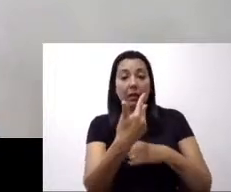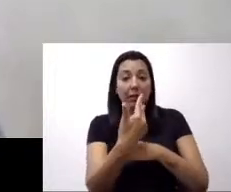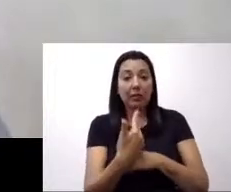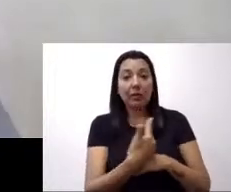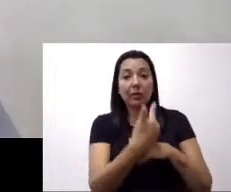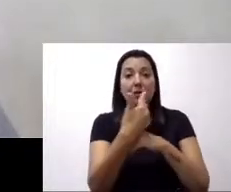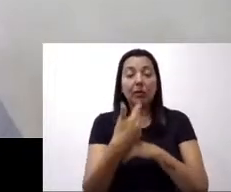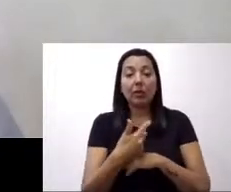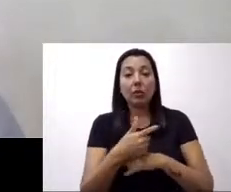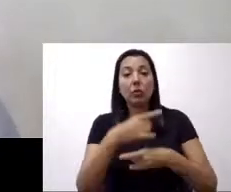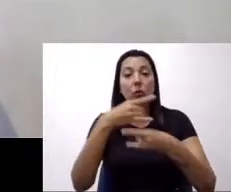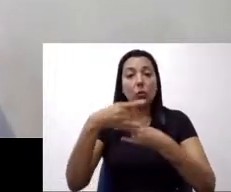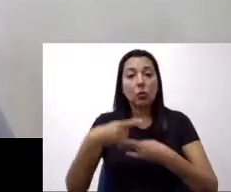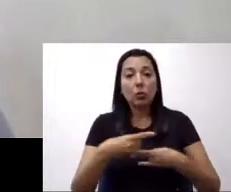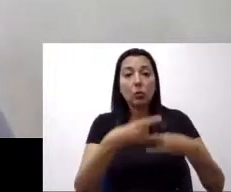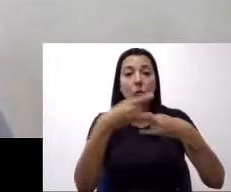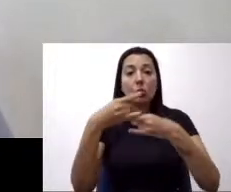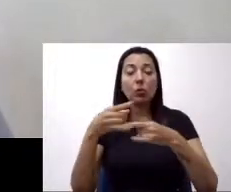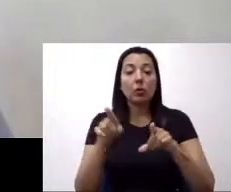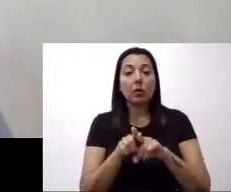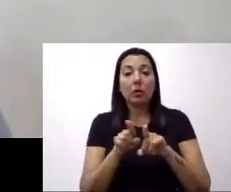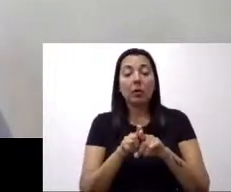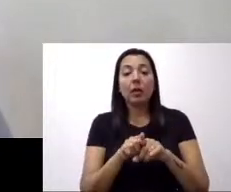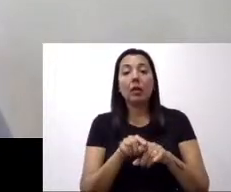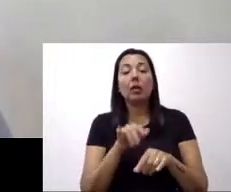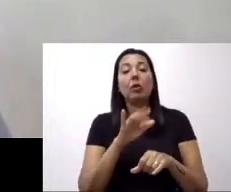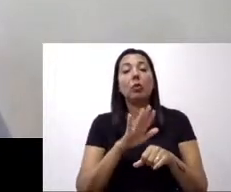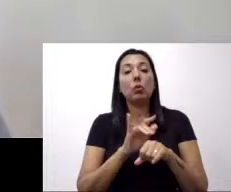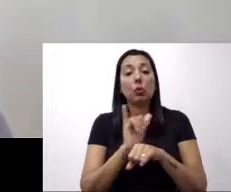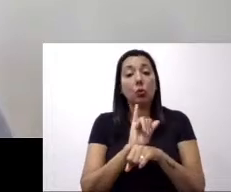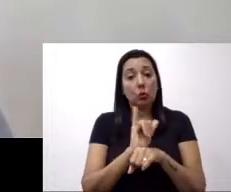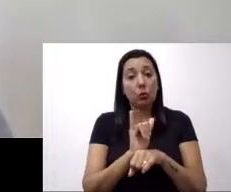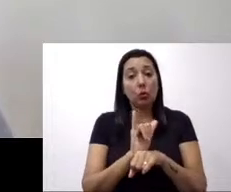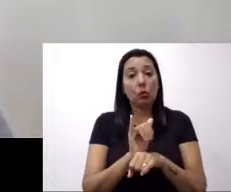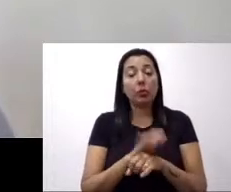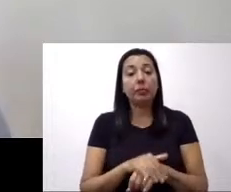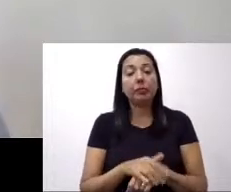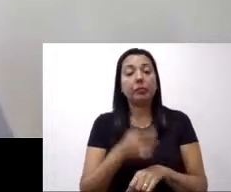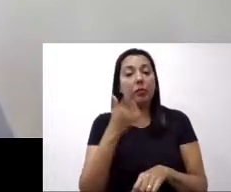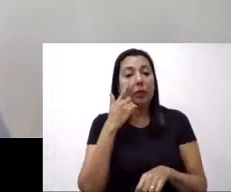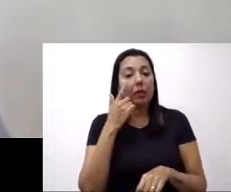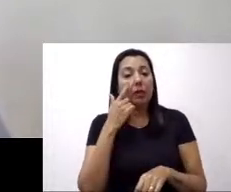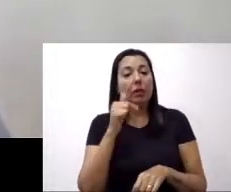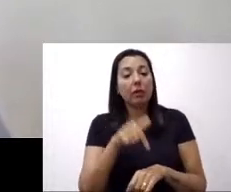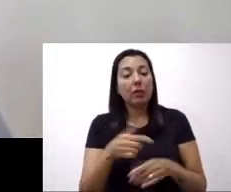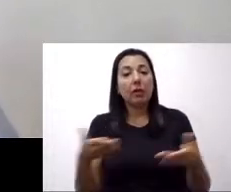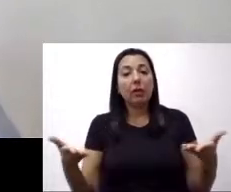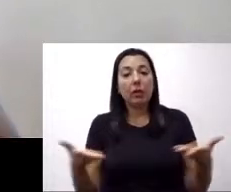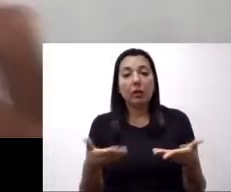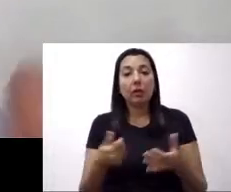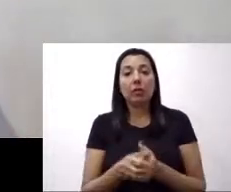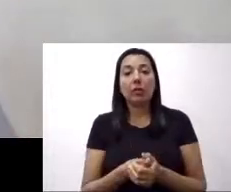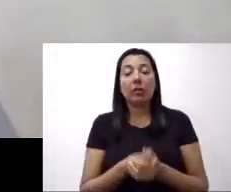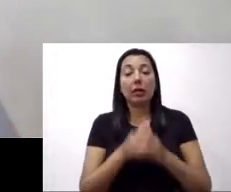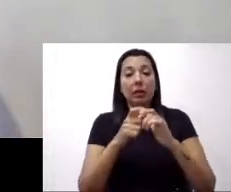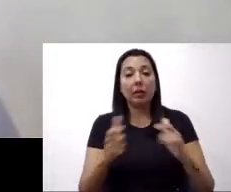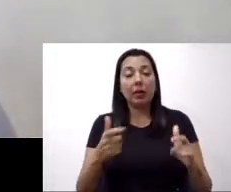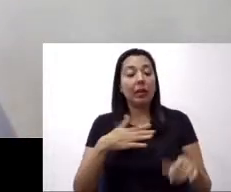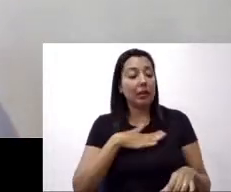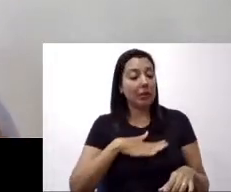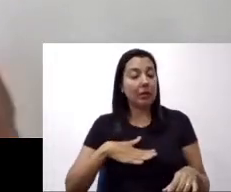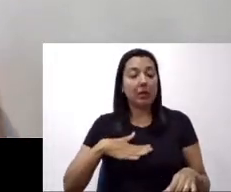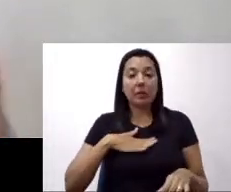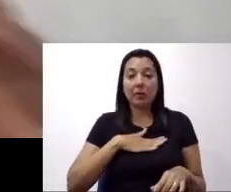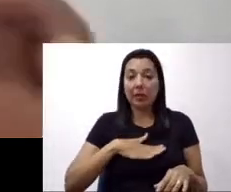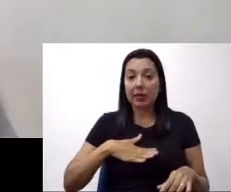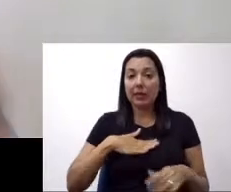on YouTube this webinar. It's a great pleasure to receive you today.